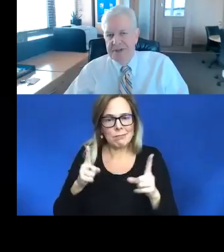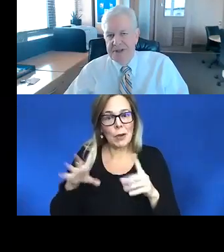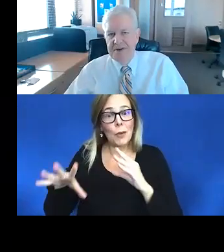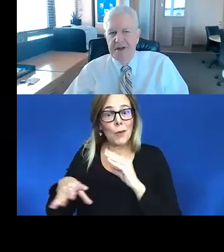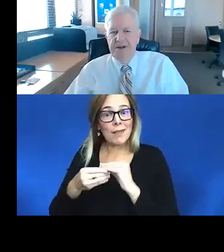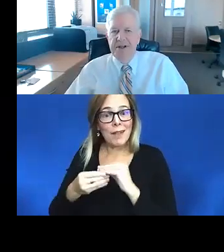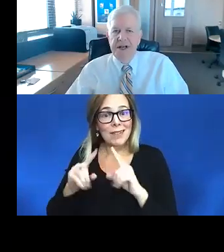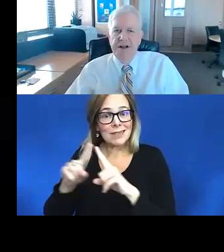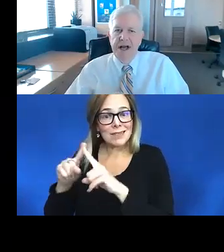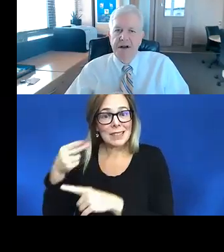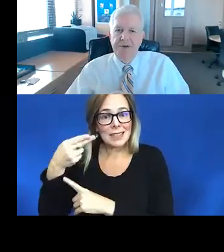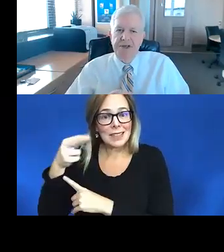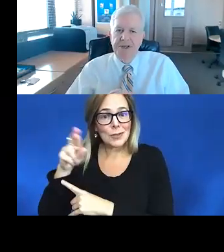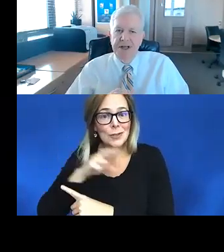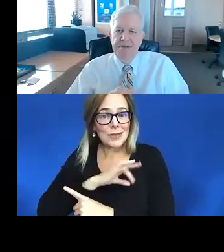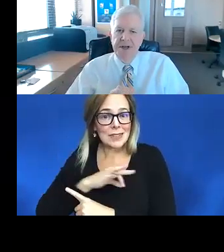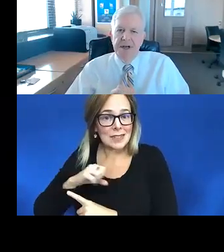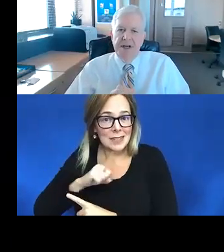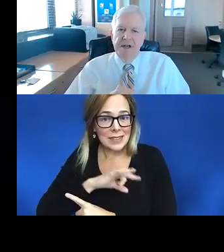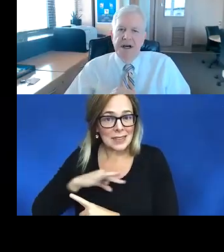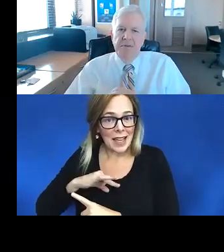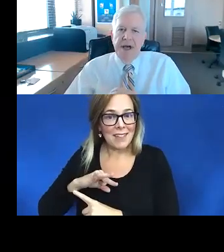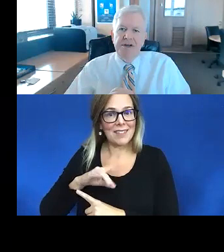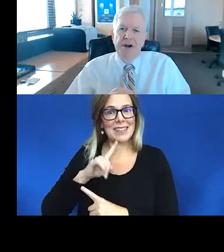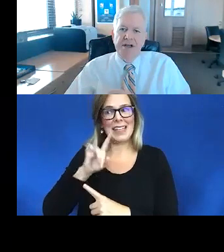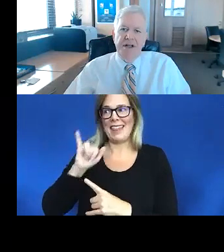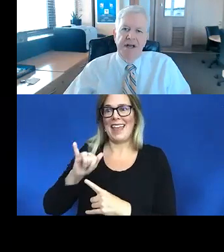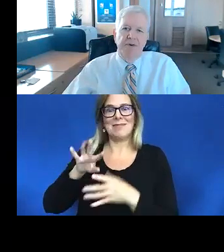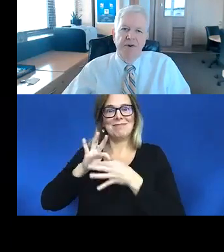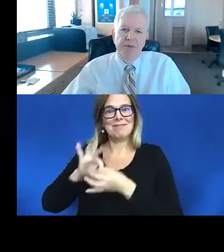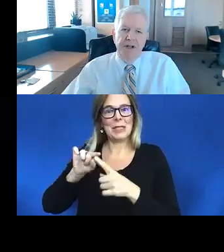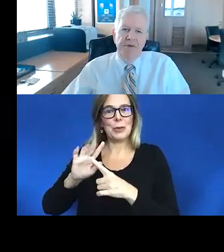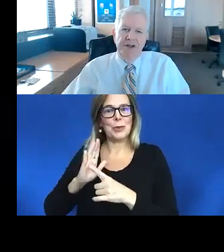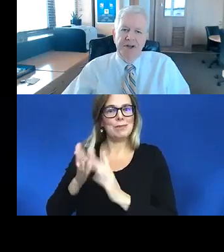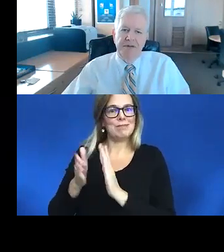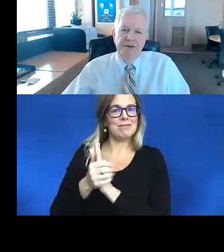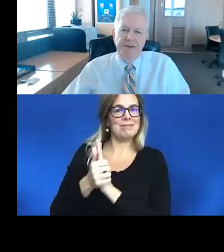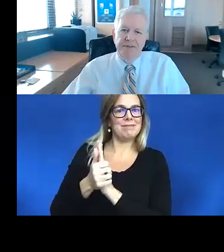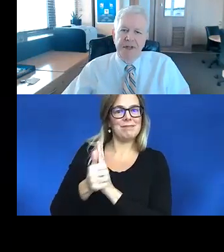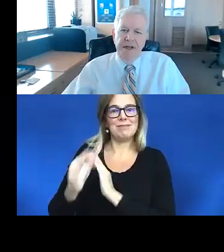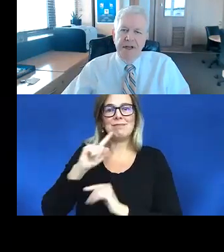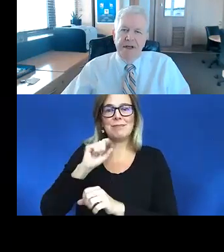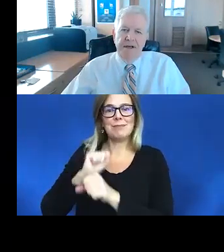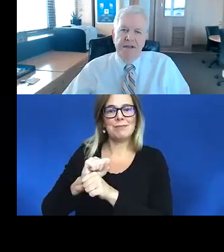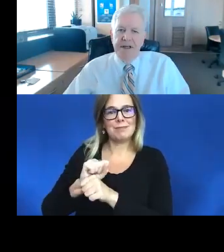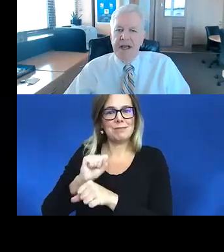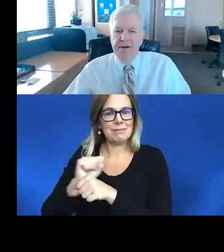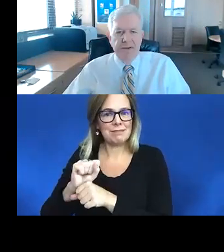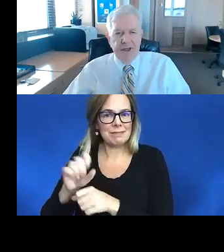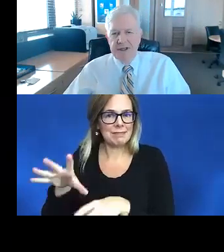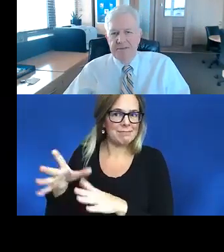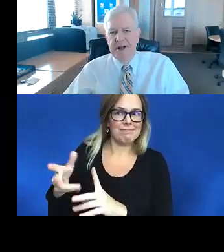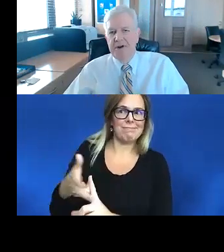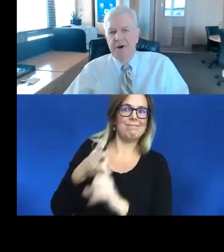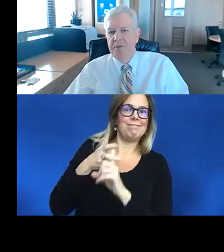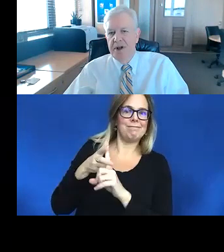and specifically to the talent acquisition team, to help manage our escalated recruitment and retention efforts. Together,